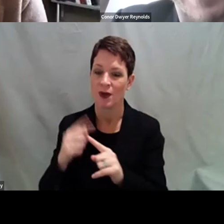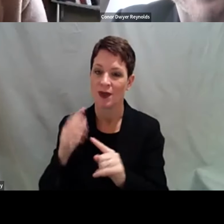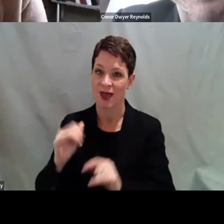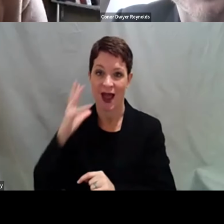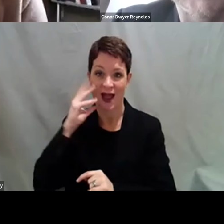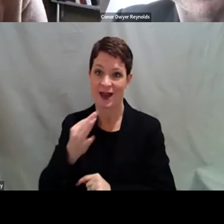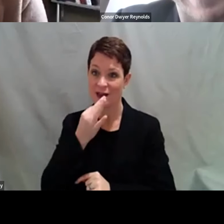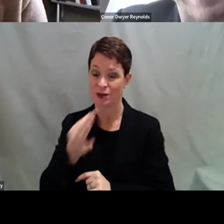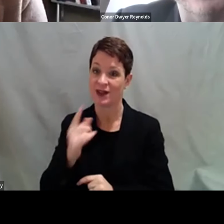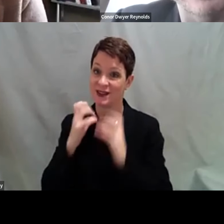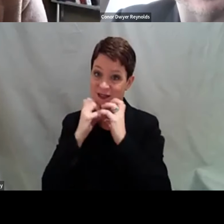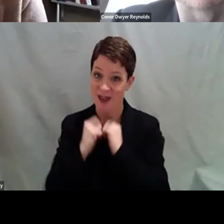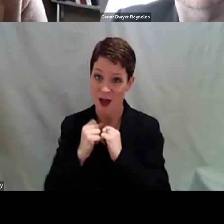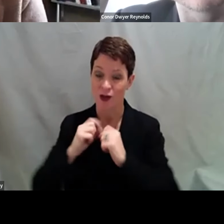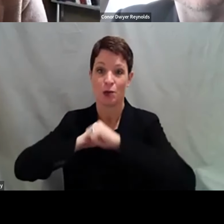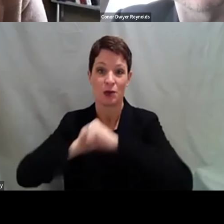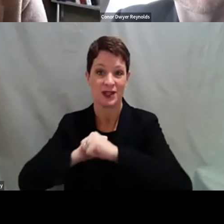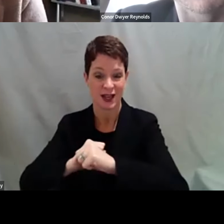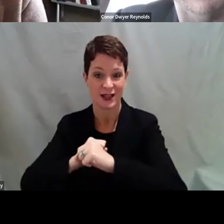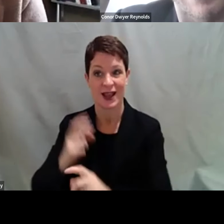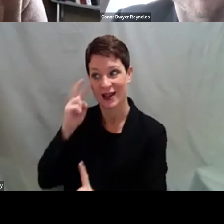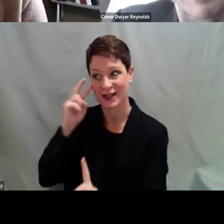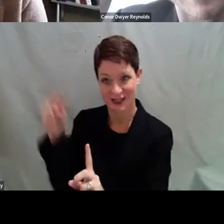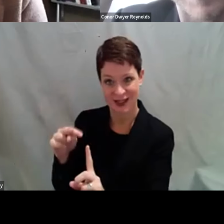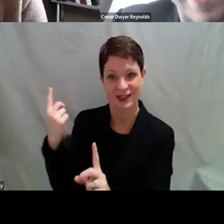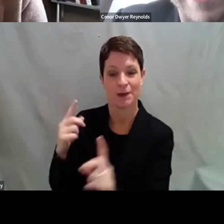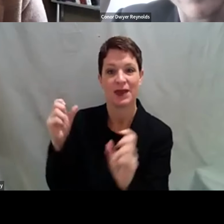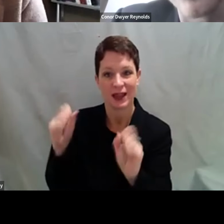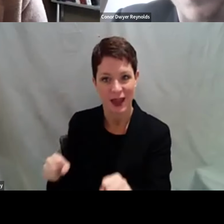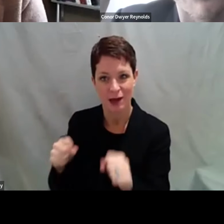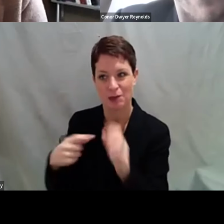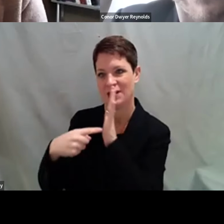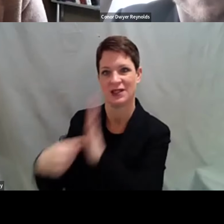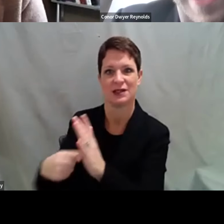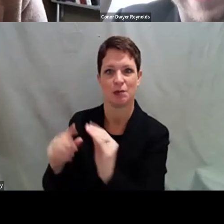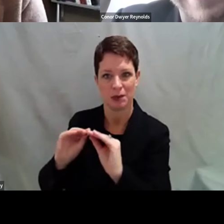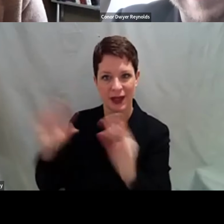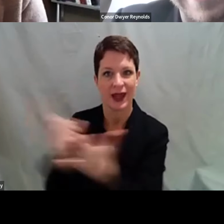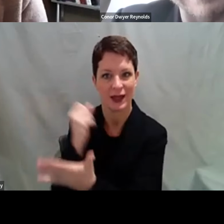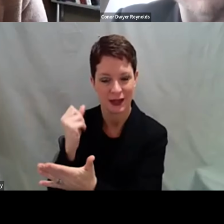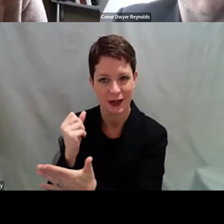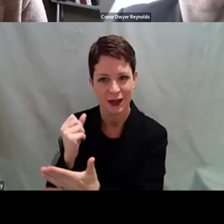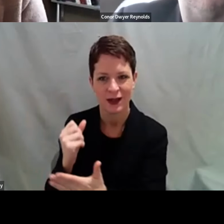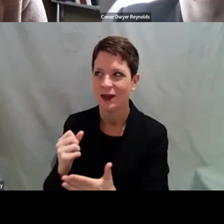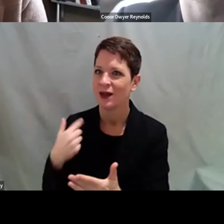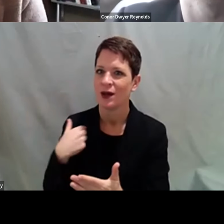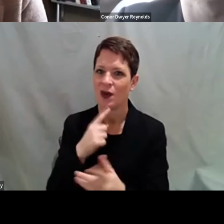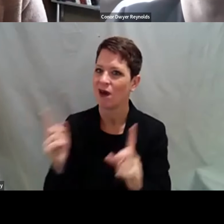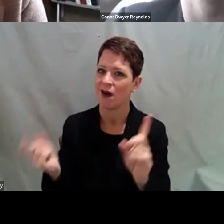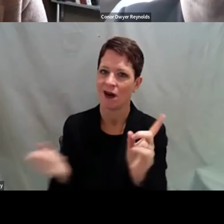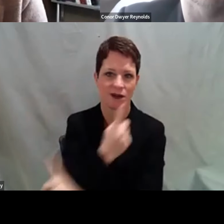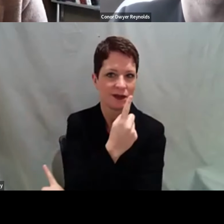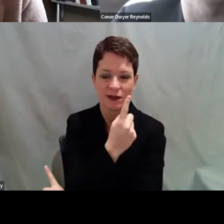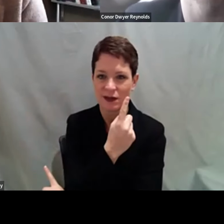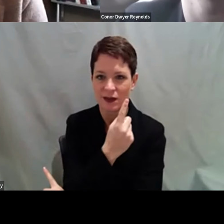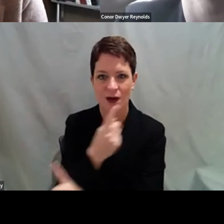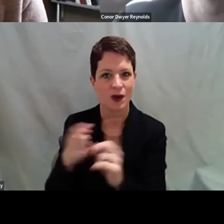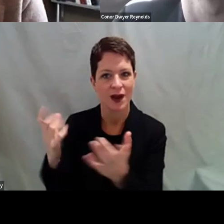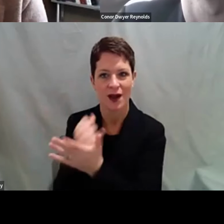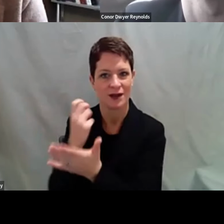is valued, protected, and seen as something that can be displayed? We're so far from that. And because we're so far from that,